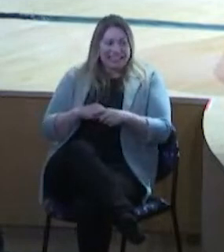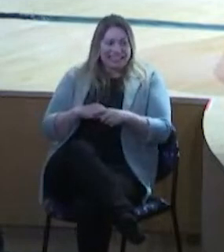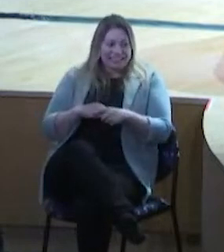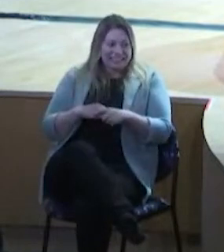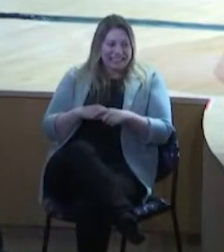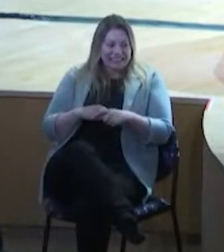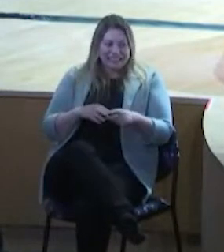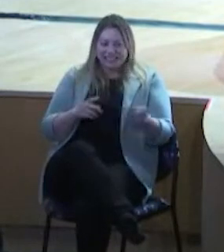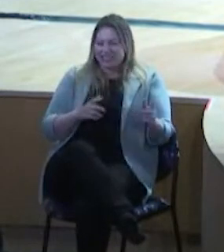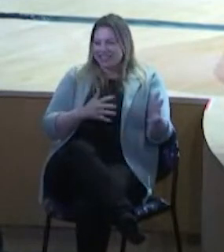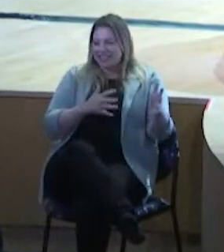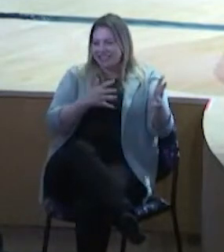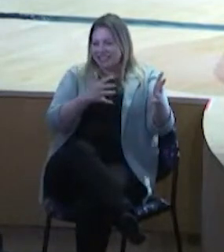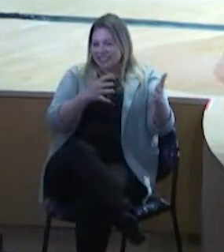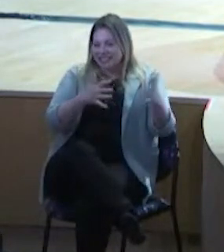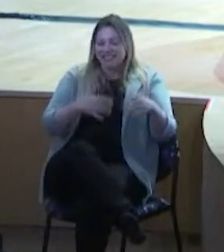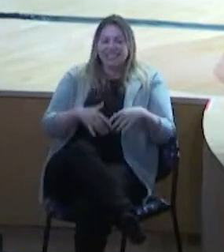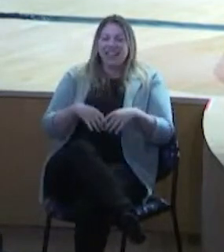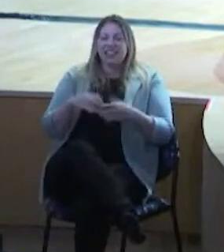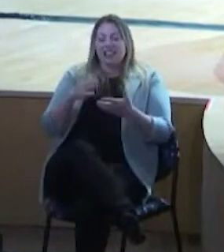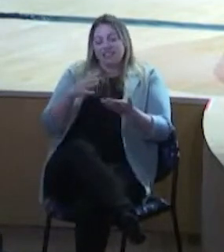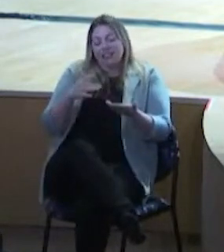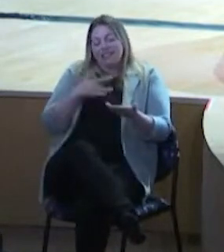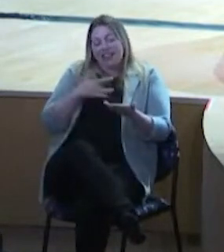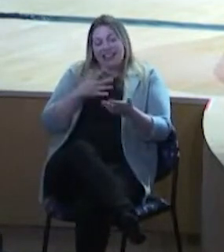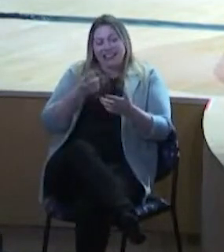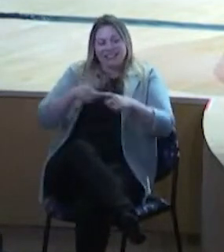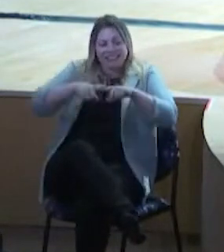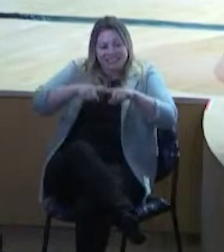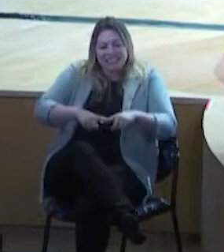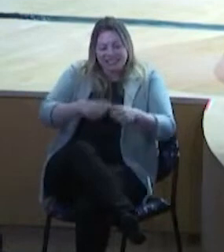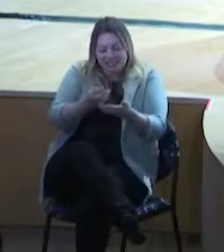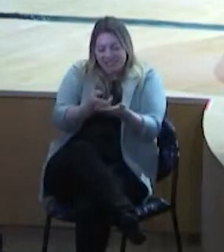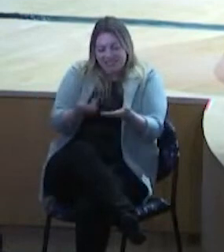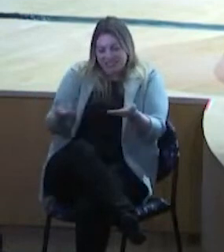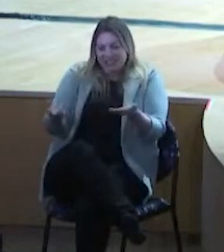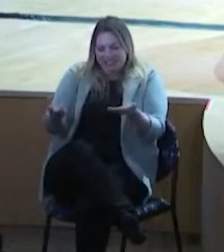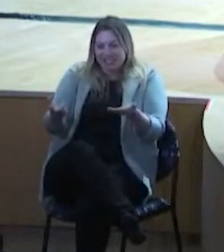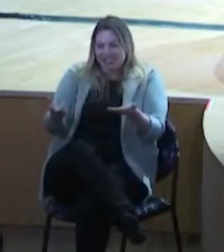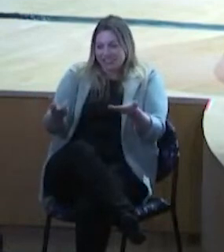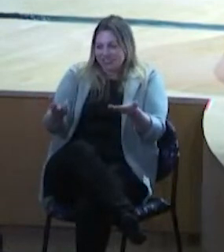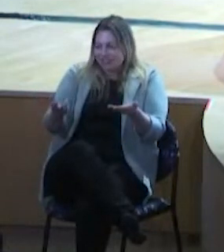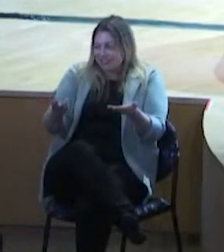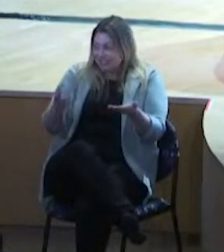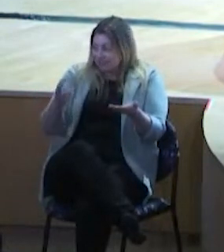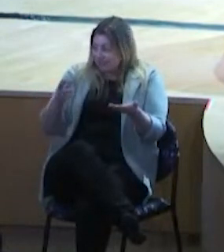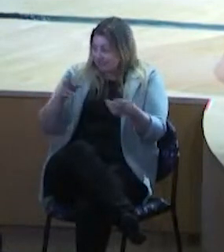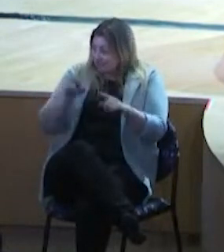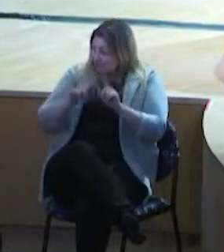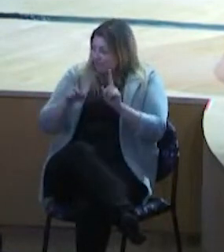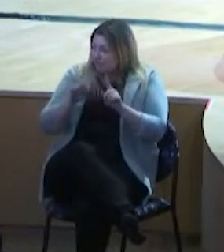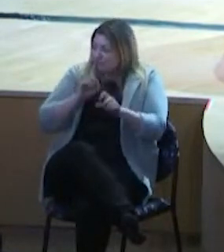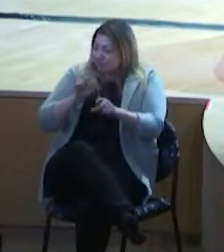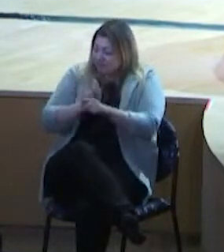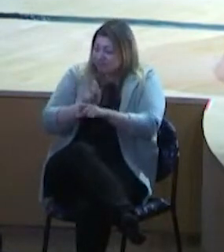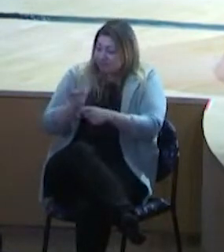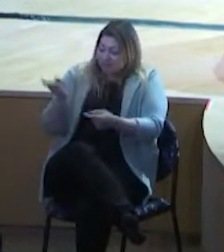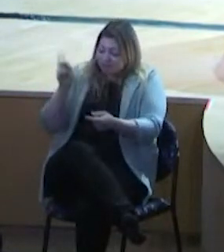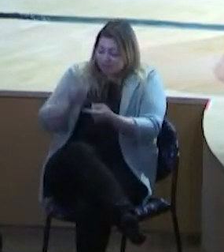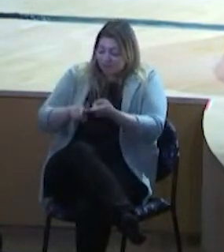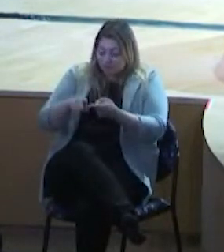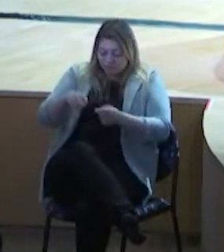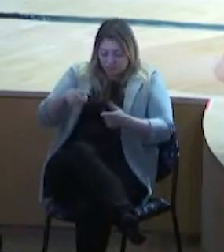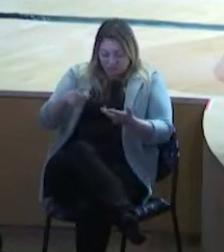there's that sense of dependency on a resource. But until you really create